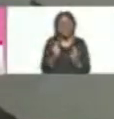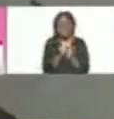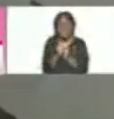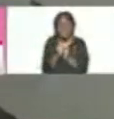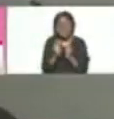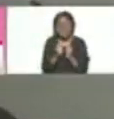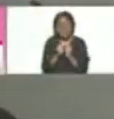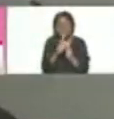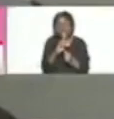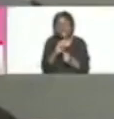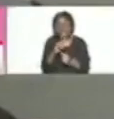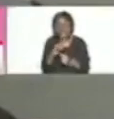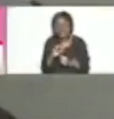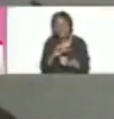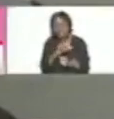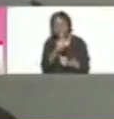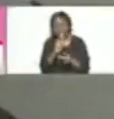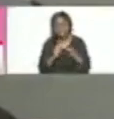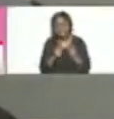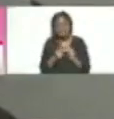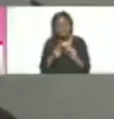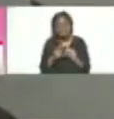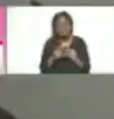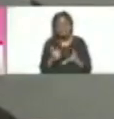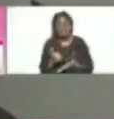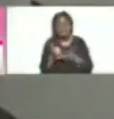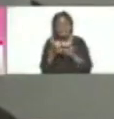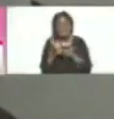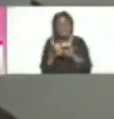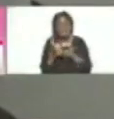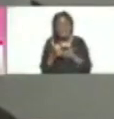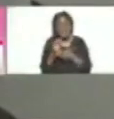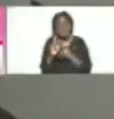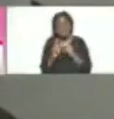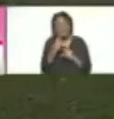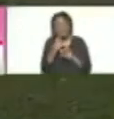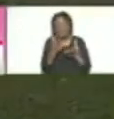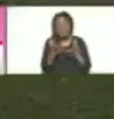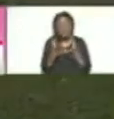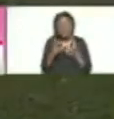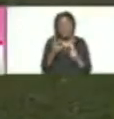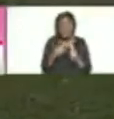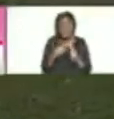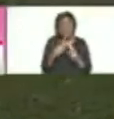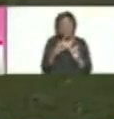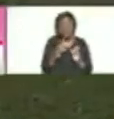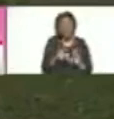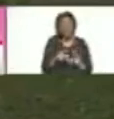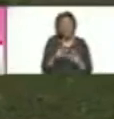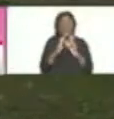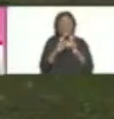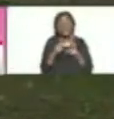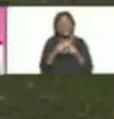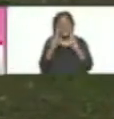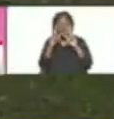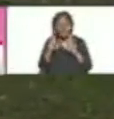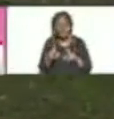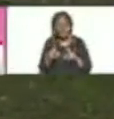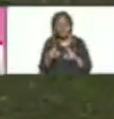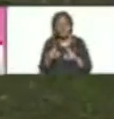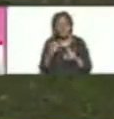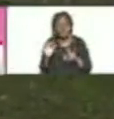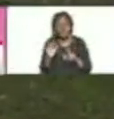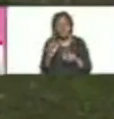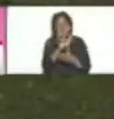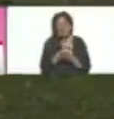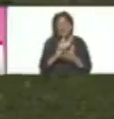facilitate the creation of bridges for people who they want a second chance? Responding to the question of the university's